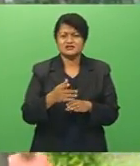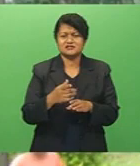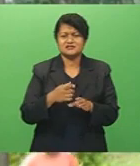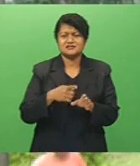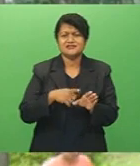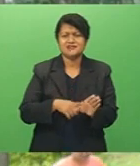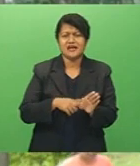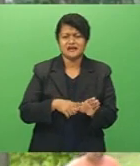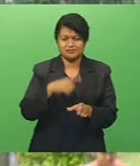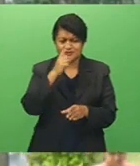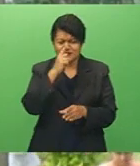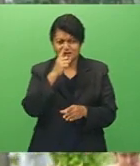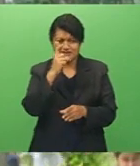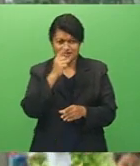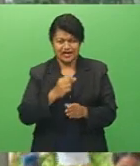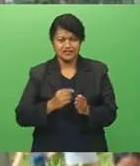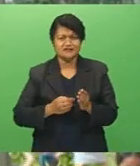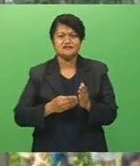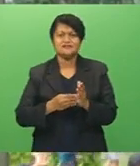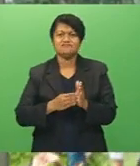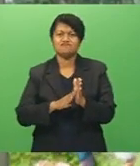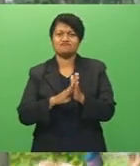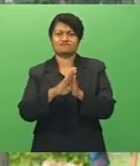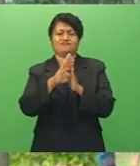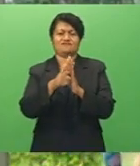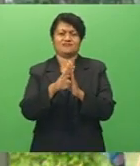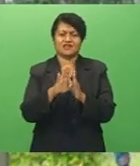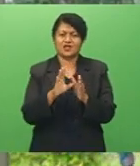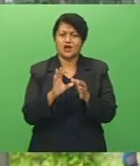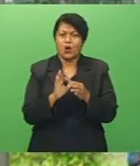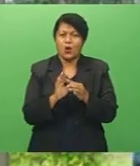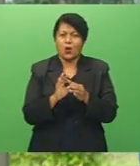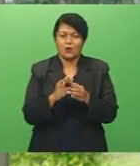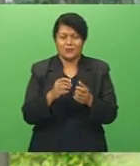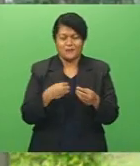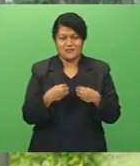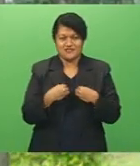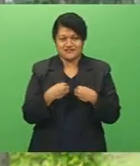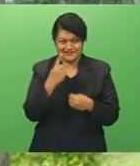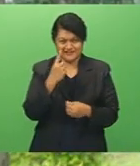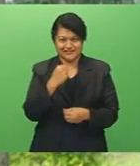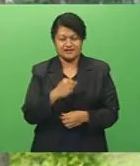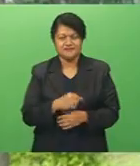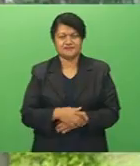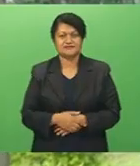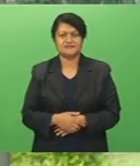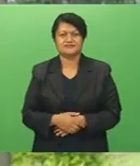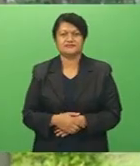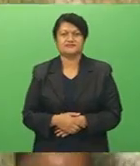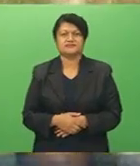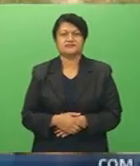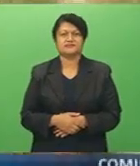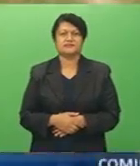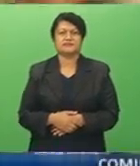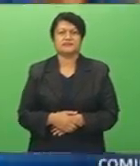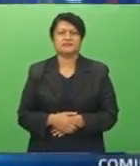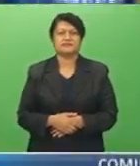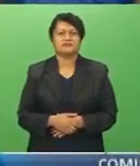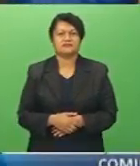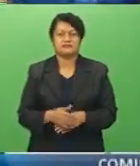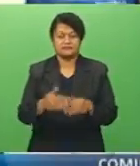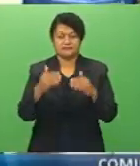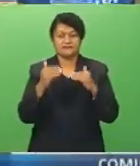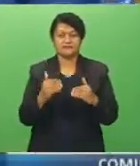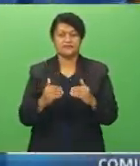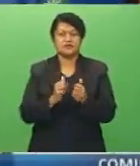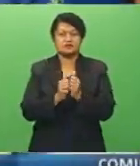market, budget, brand and microfinance. Jeshulal, FBC News. Ahead in